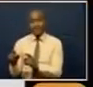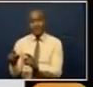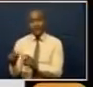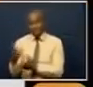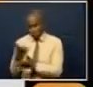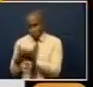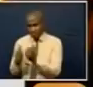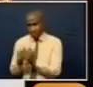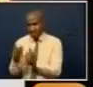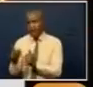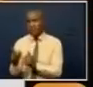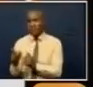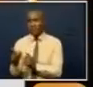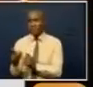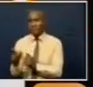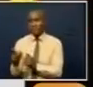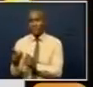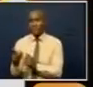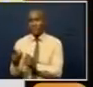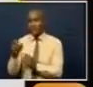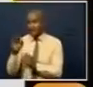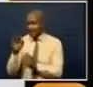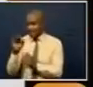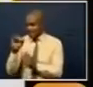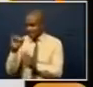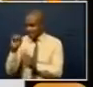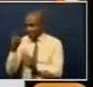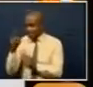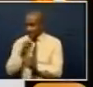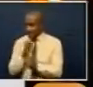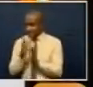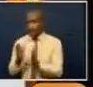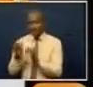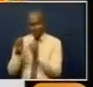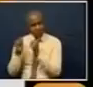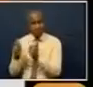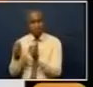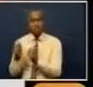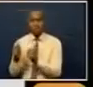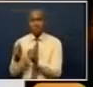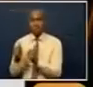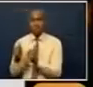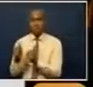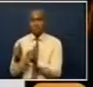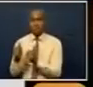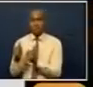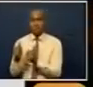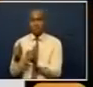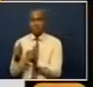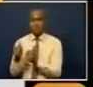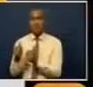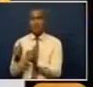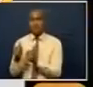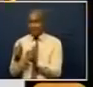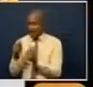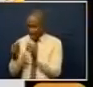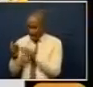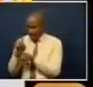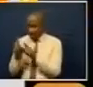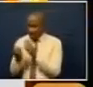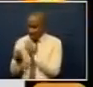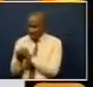with him and his people. His story is amazing, yeah. And his story really, you know, it vindicates what I say about